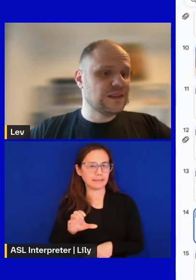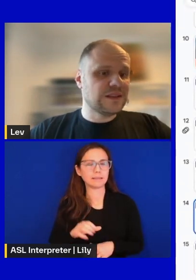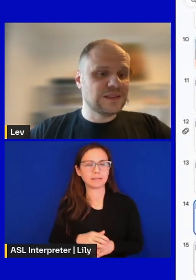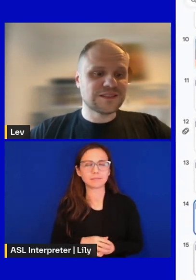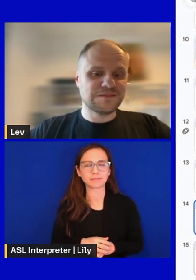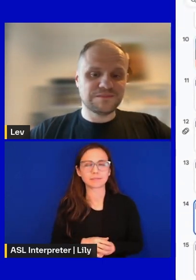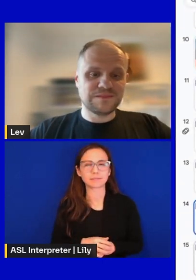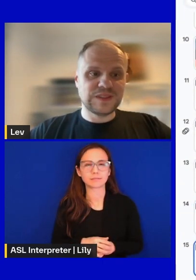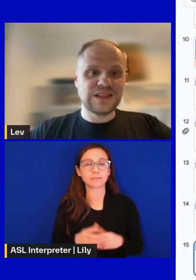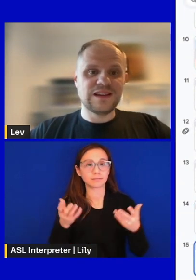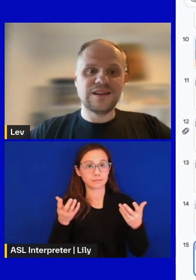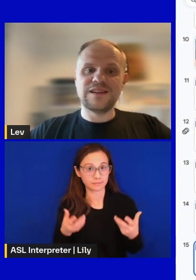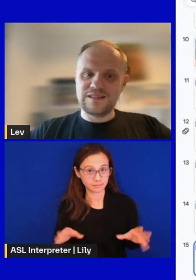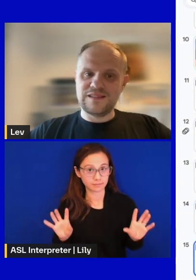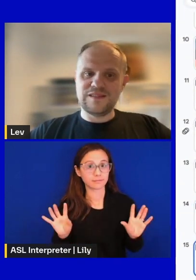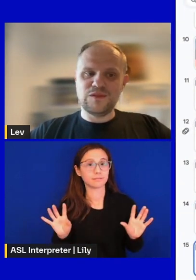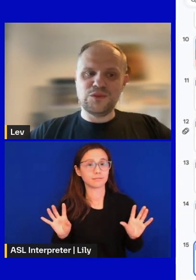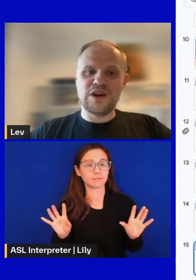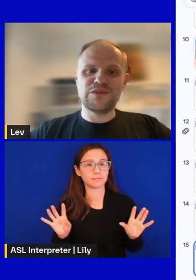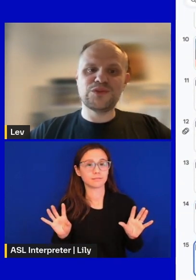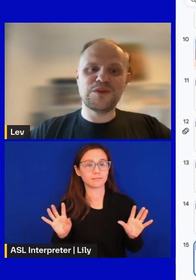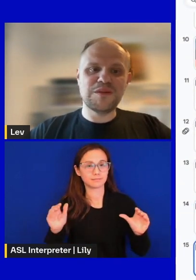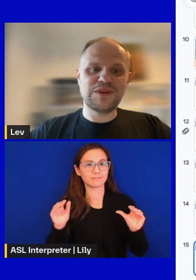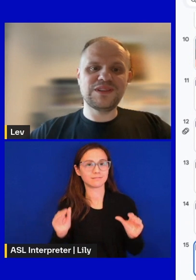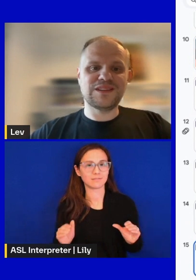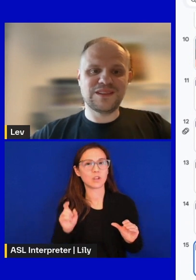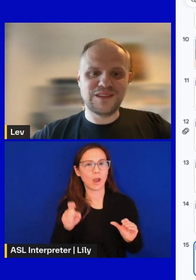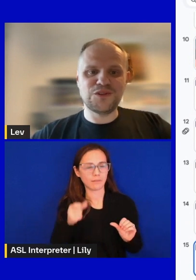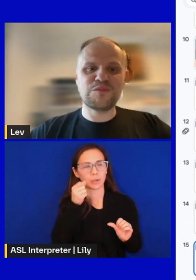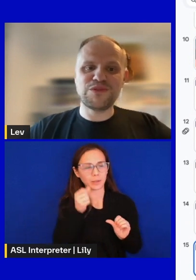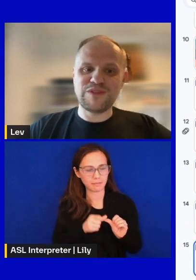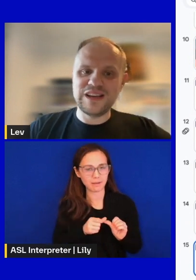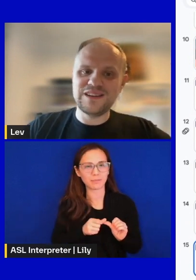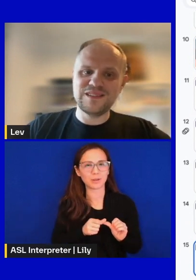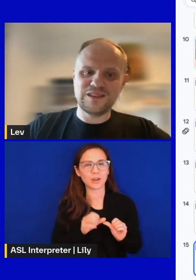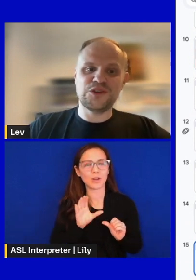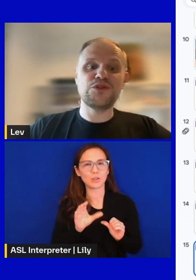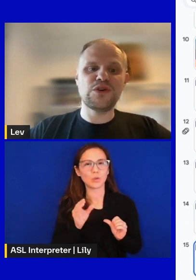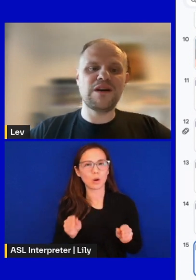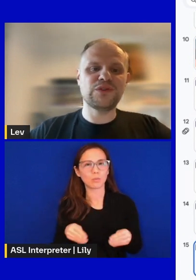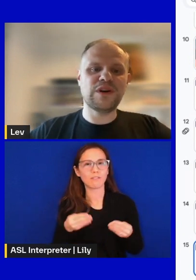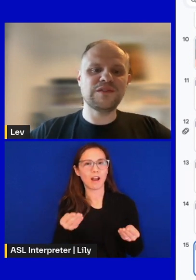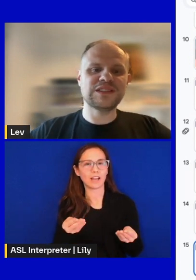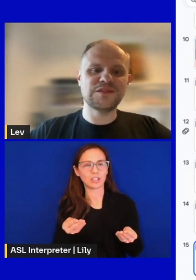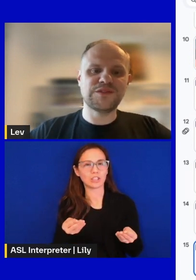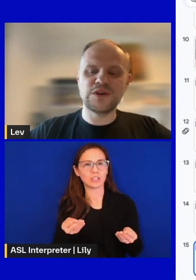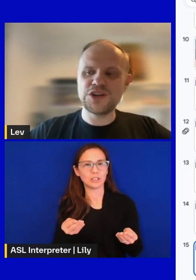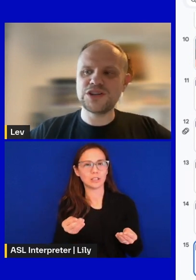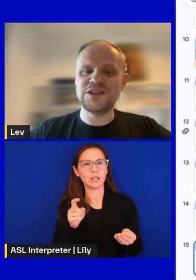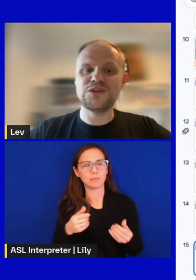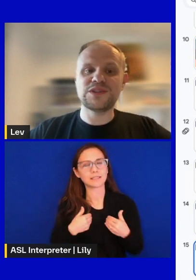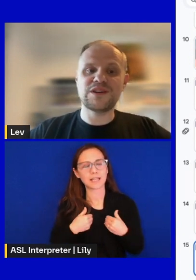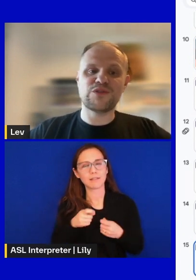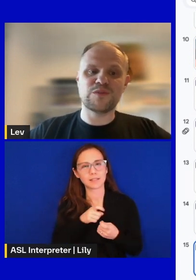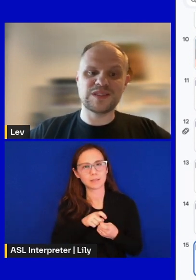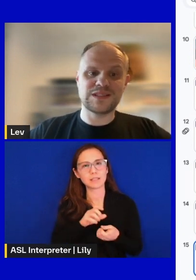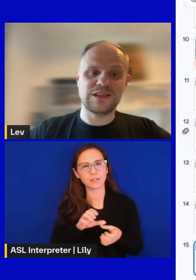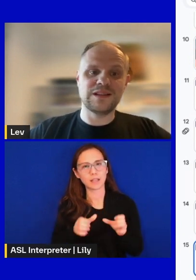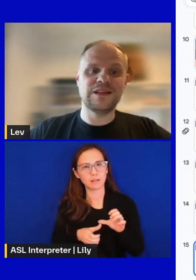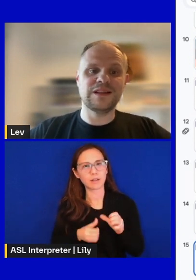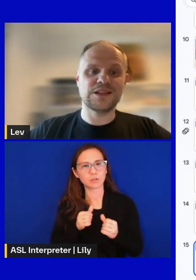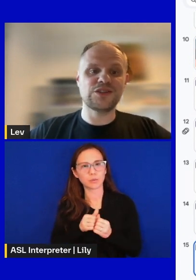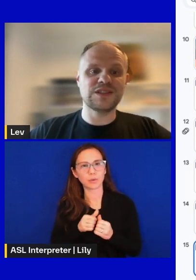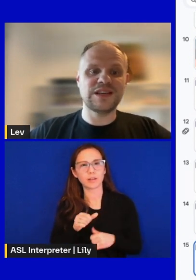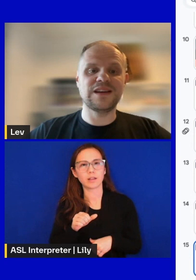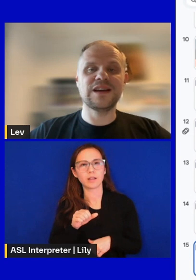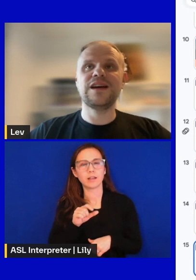Once I did this, you have to remember that your provider, you have to have this configuration in your Terraform RC